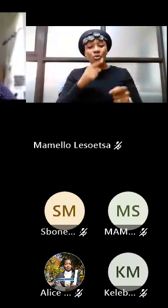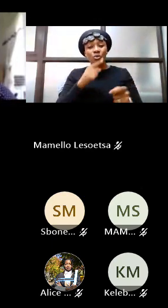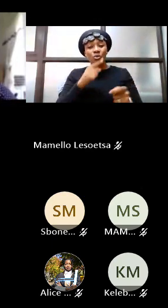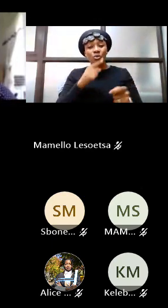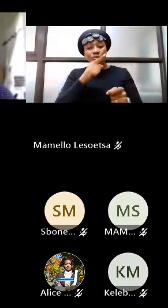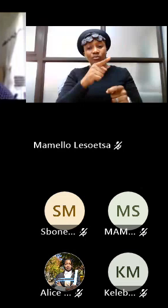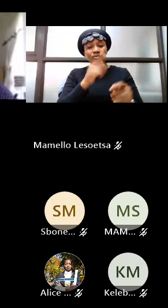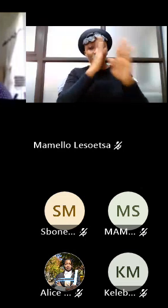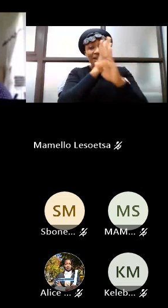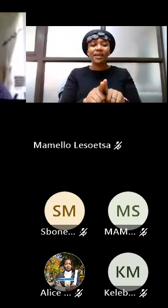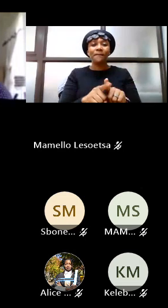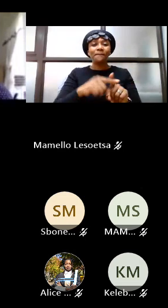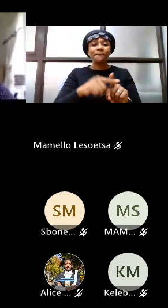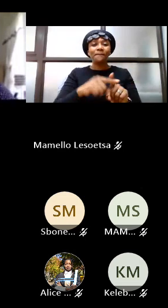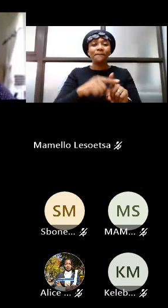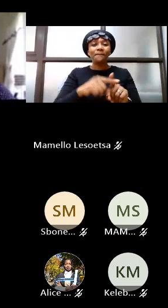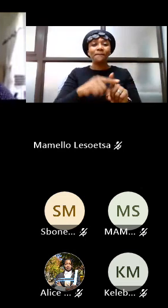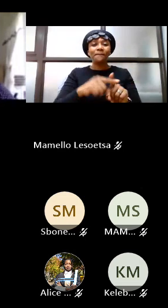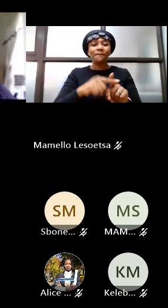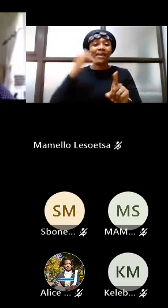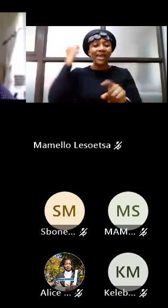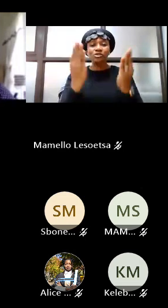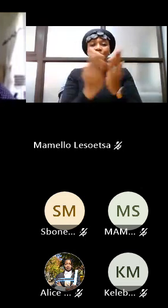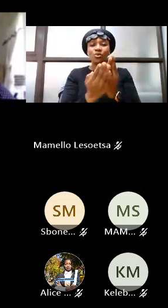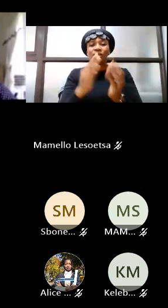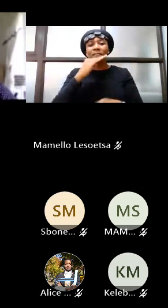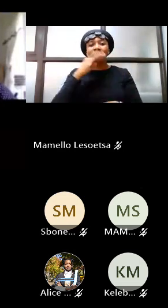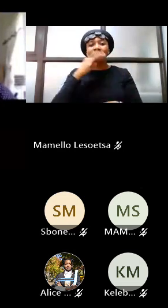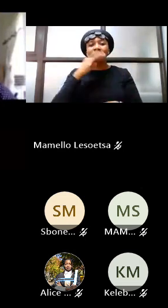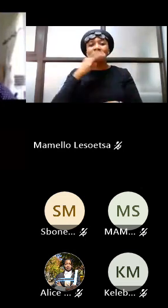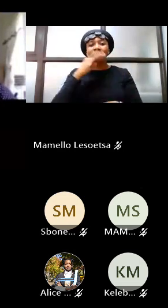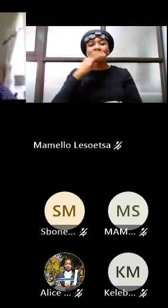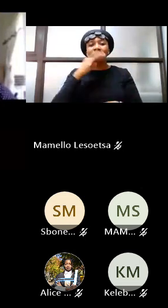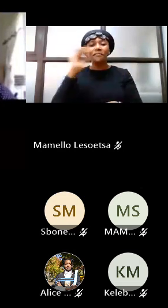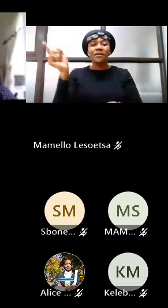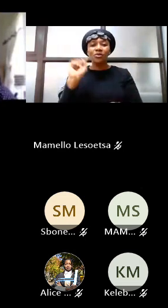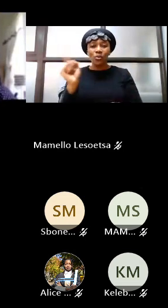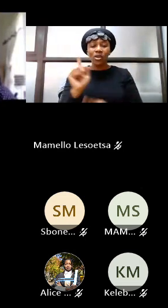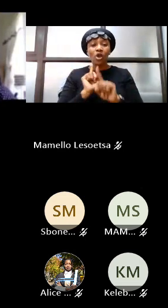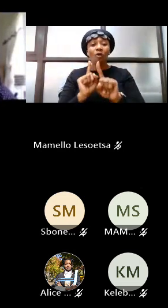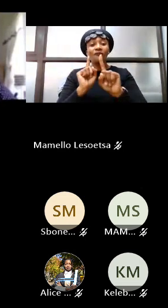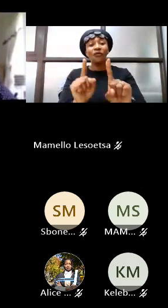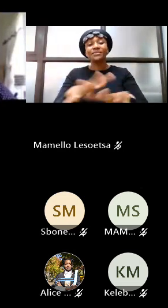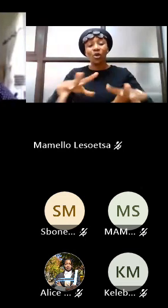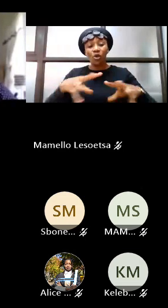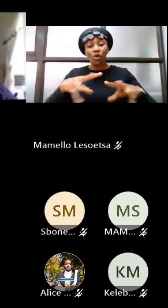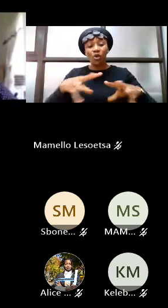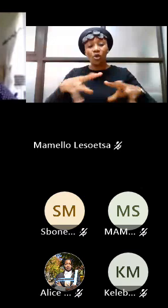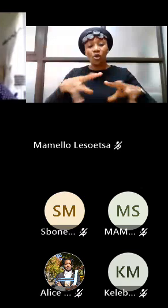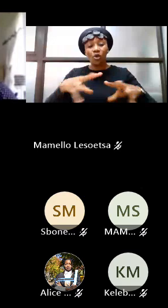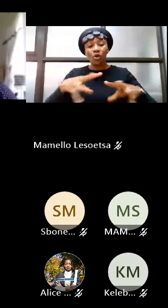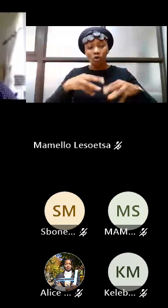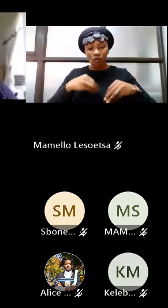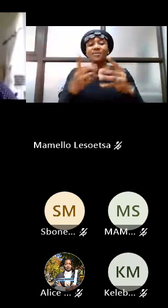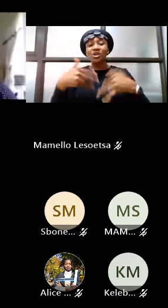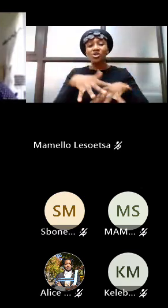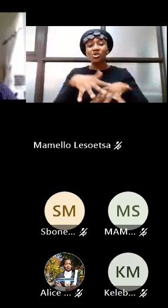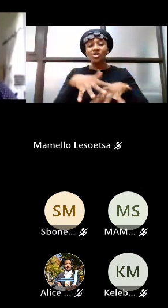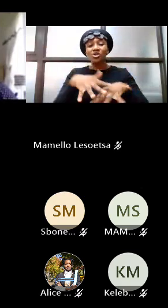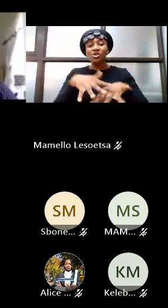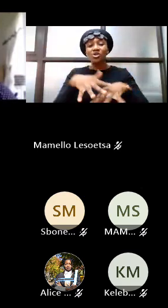Islamic school at that, it's, it doesn't really conform to the mainstream accommodations and inclusivity, where